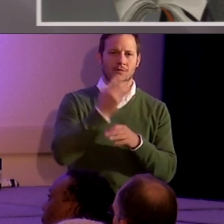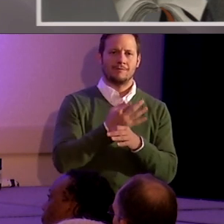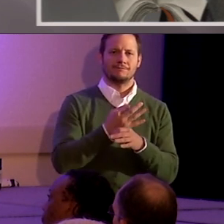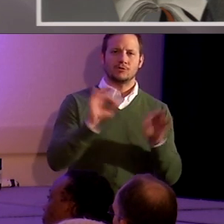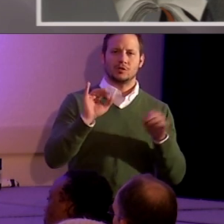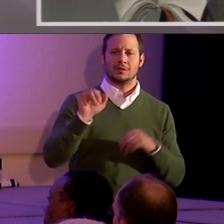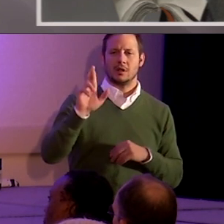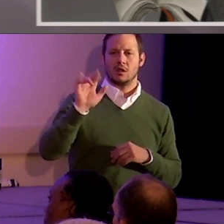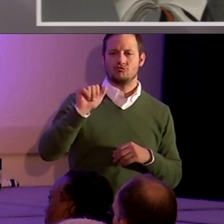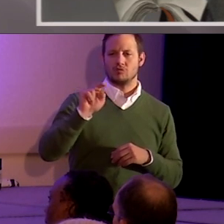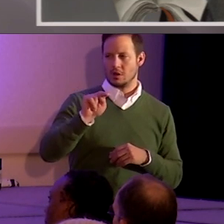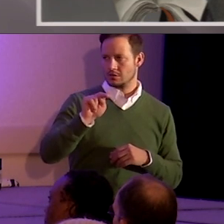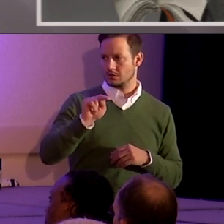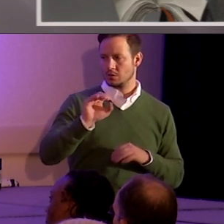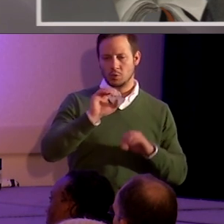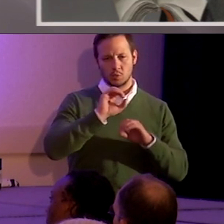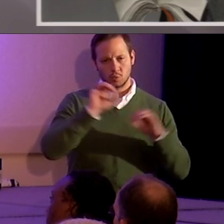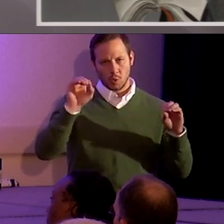Africa.